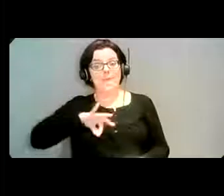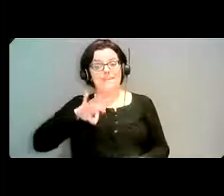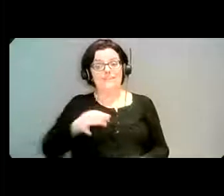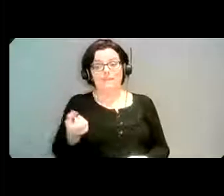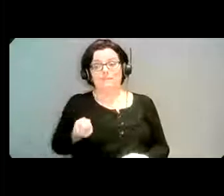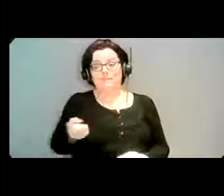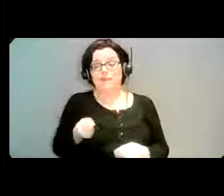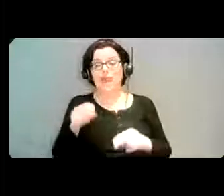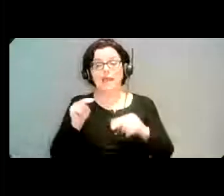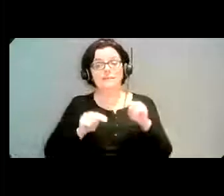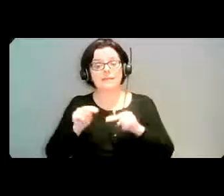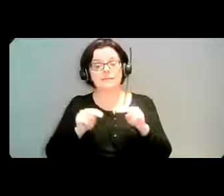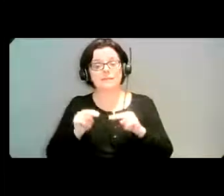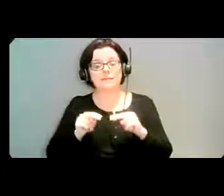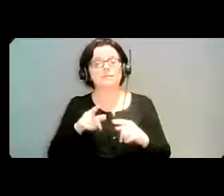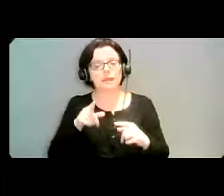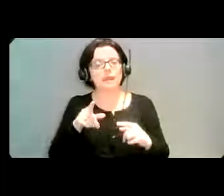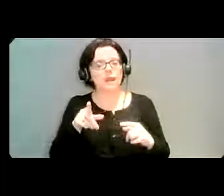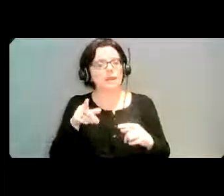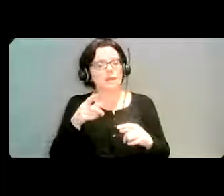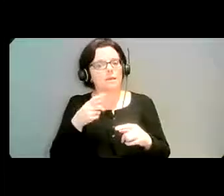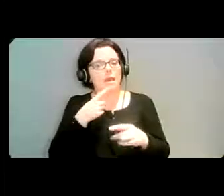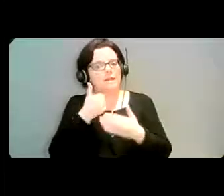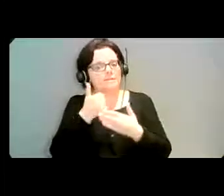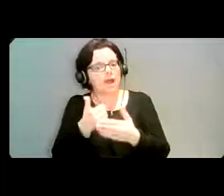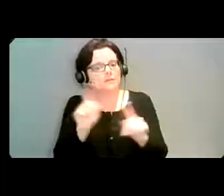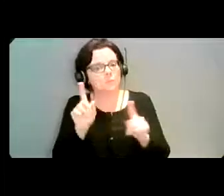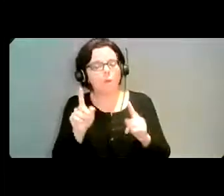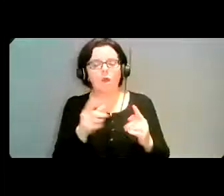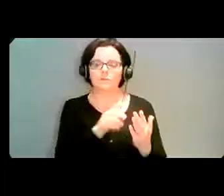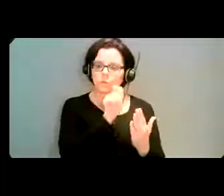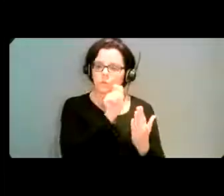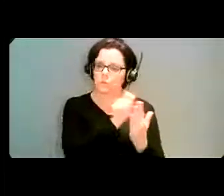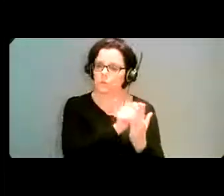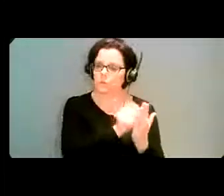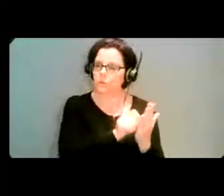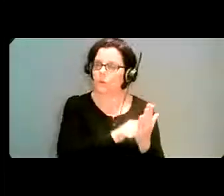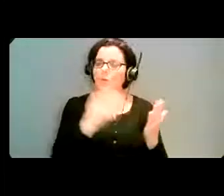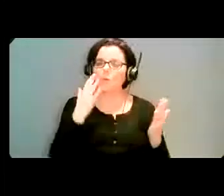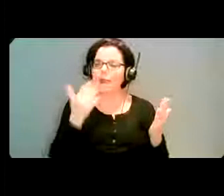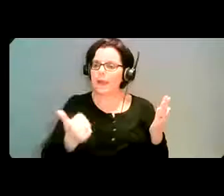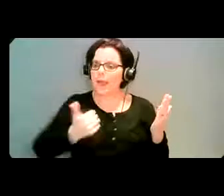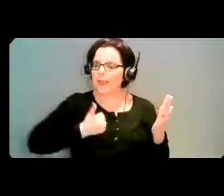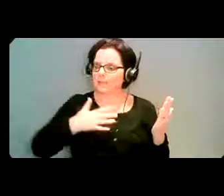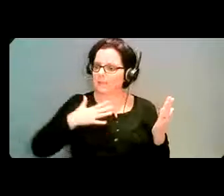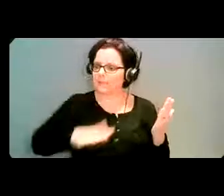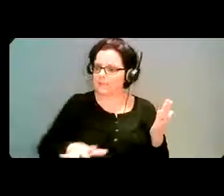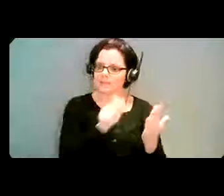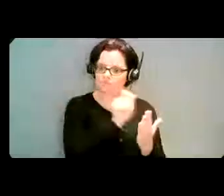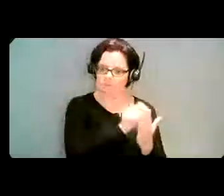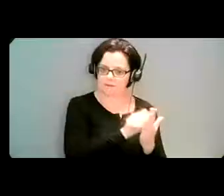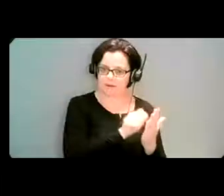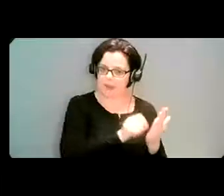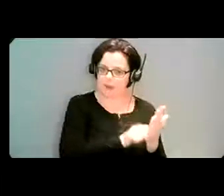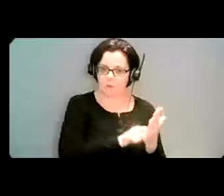to keep a diary, or when you need Yeah. kind of help and so on. Actually, it might be quite helpful